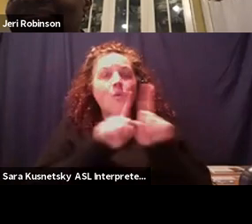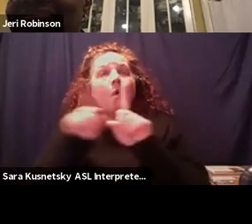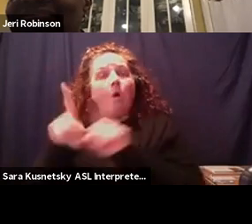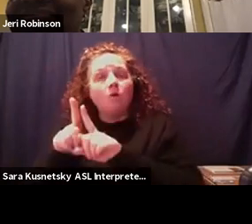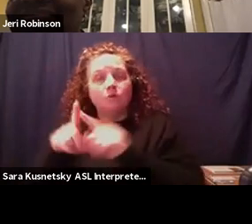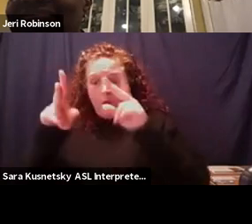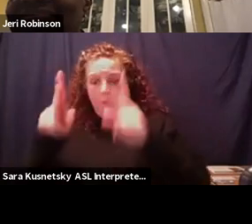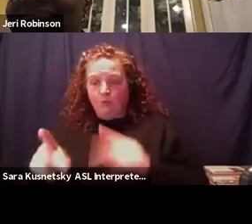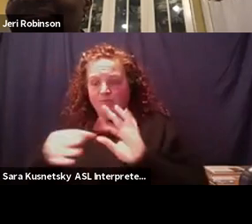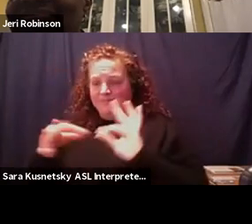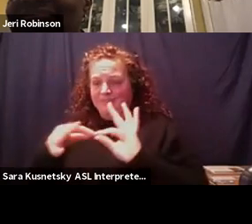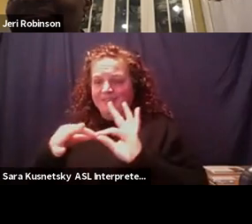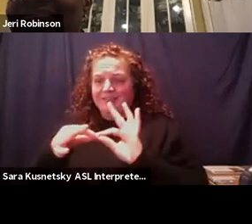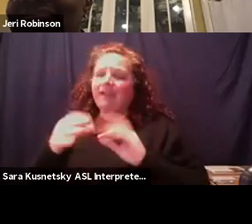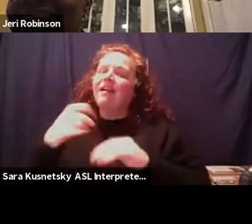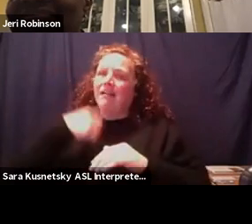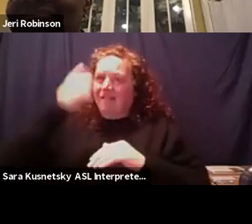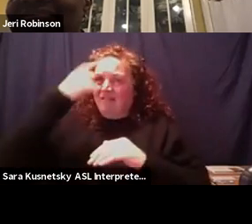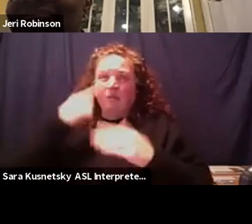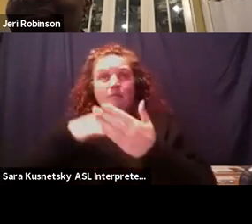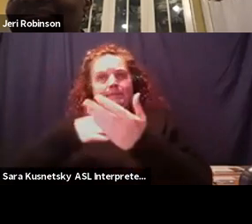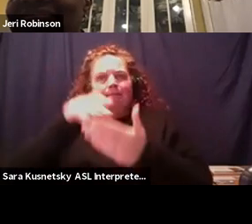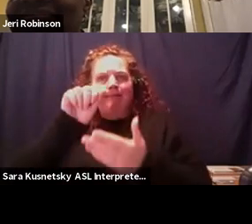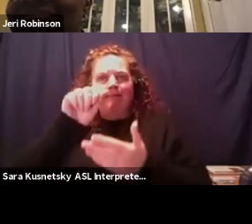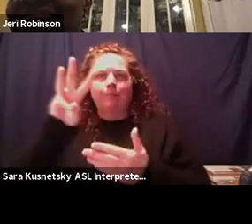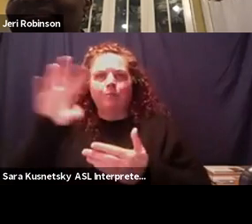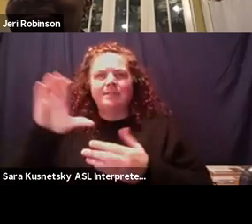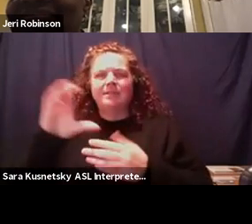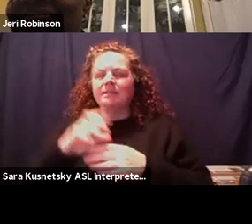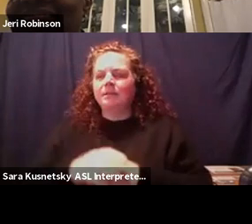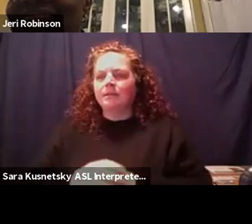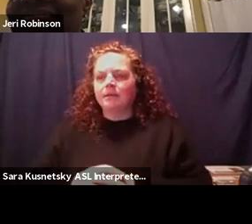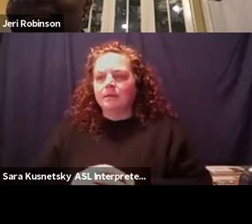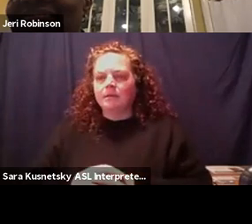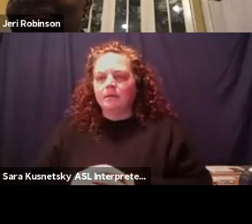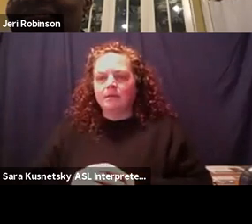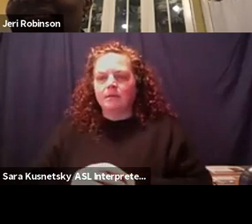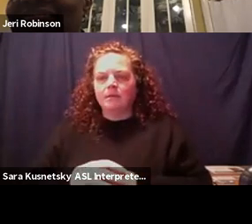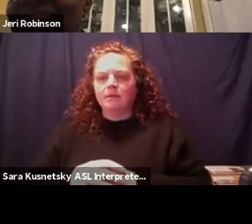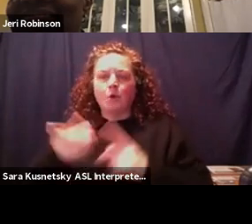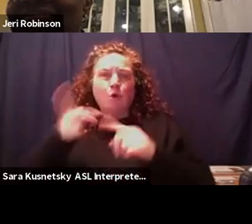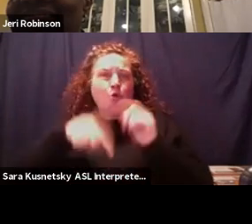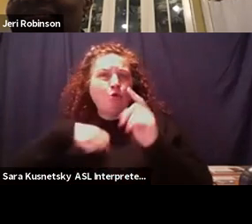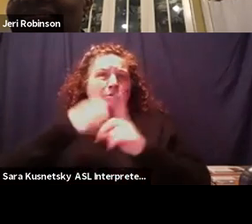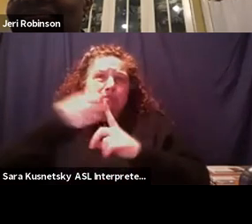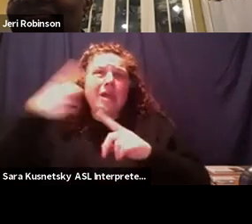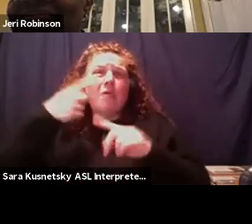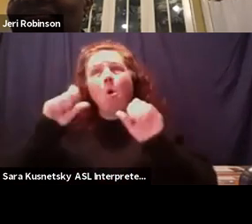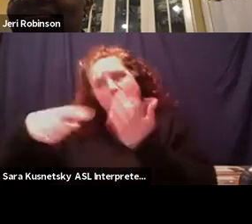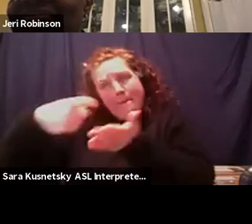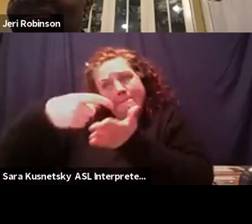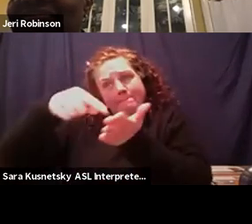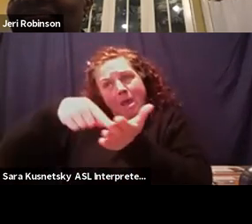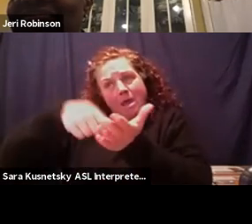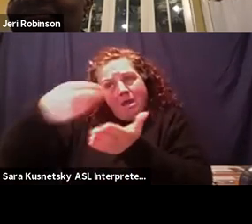say this against AWC. Well, sure, you could expand it, but that costs money. The thing is, it